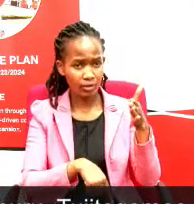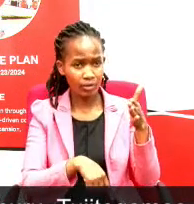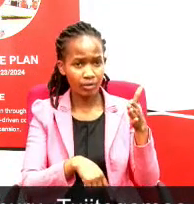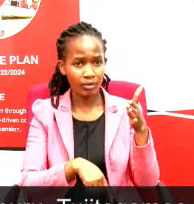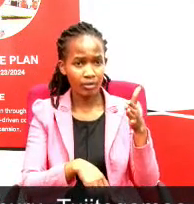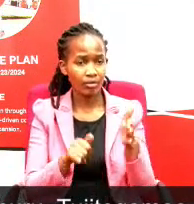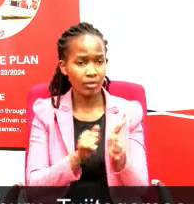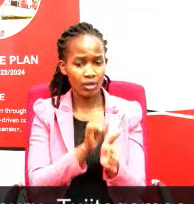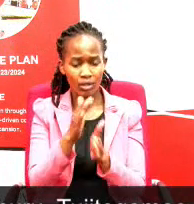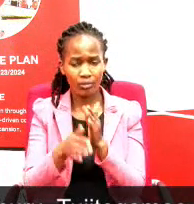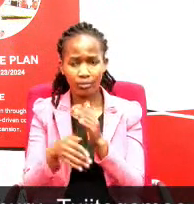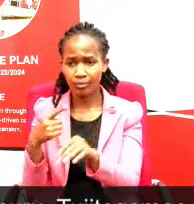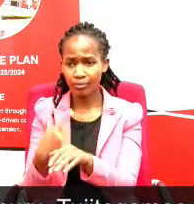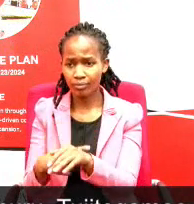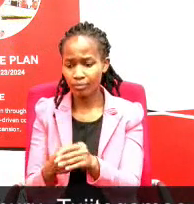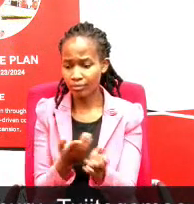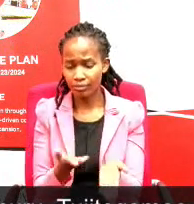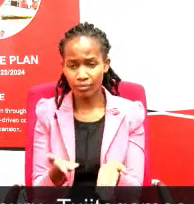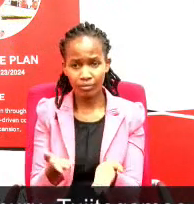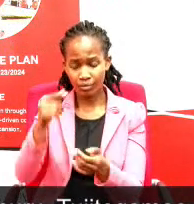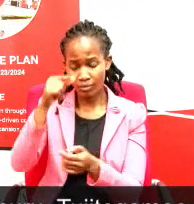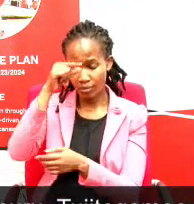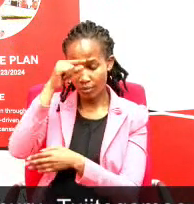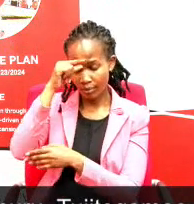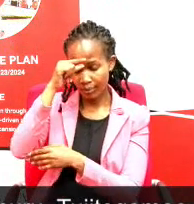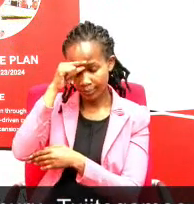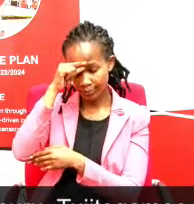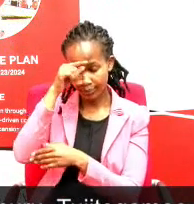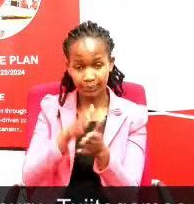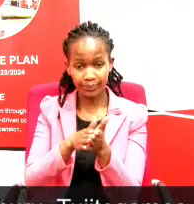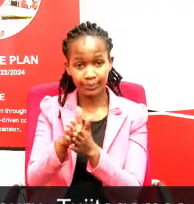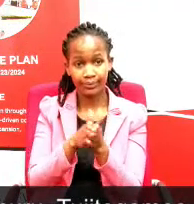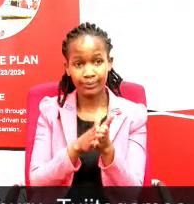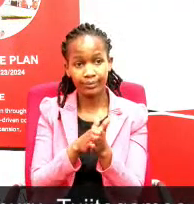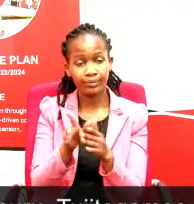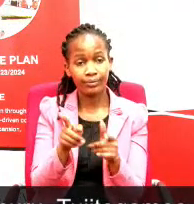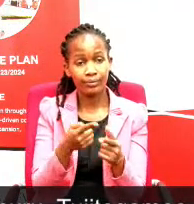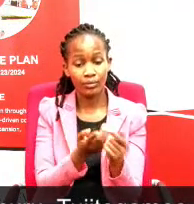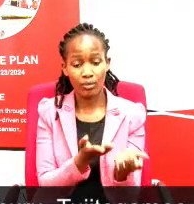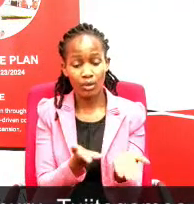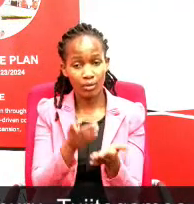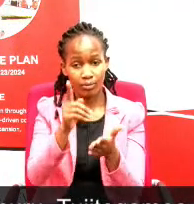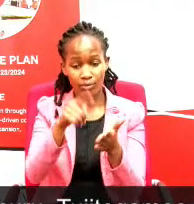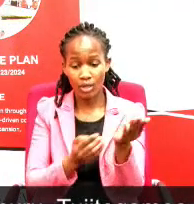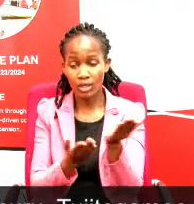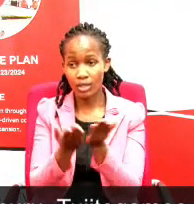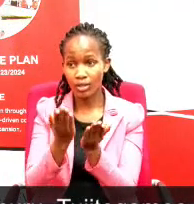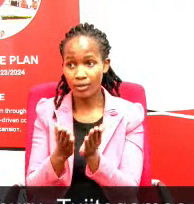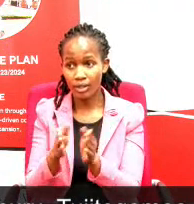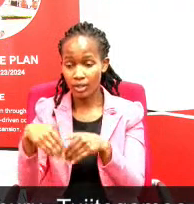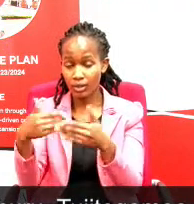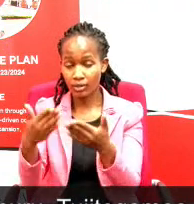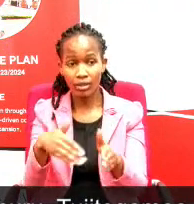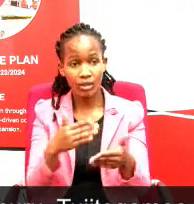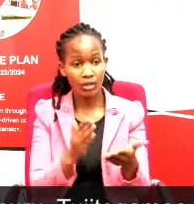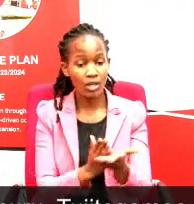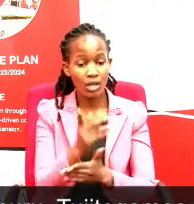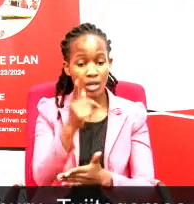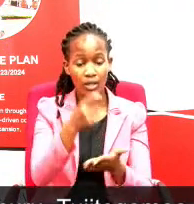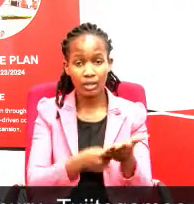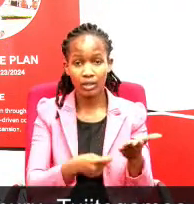the plan period is to enhance government revenue mobilization and improve service delivery through